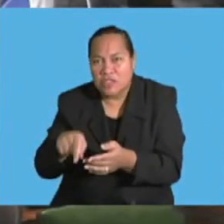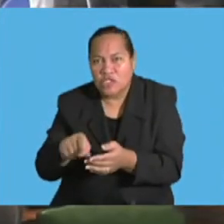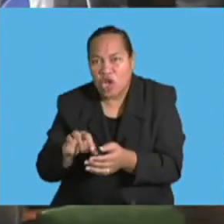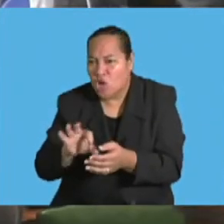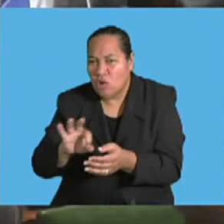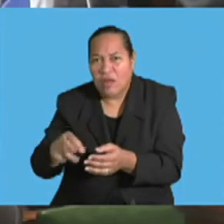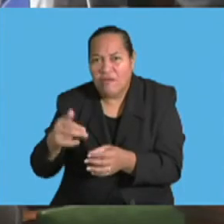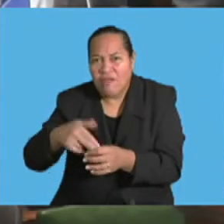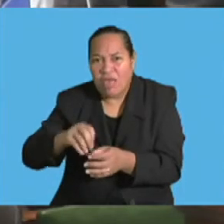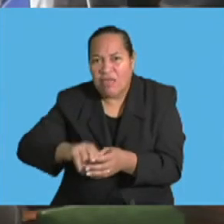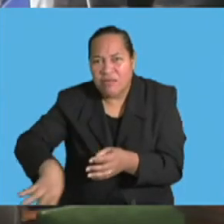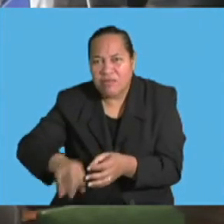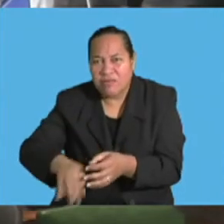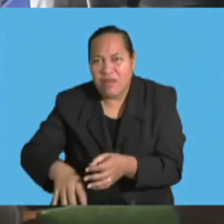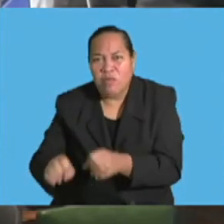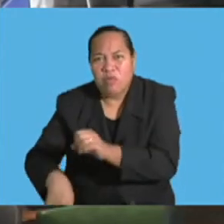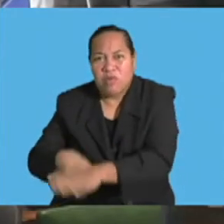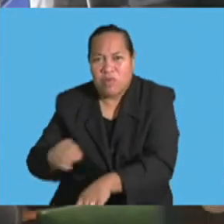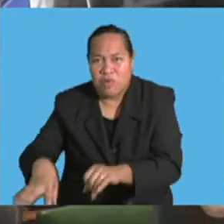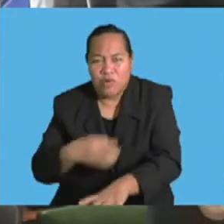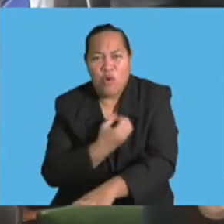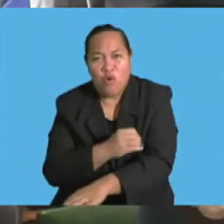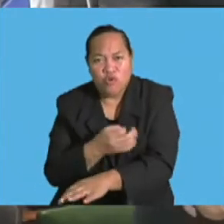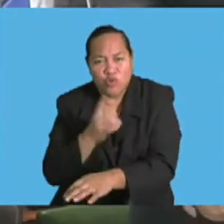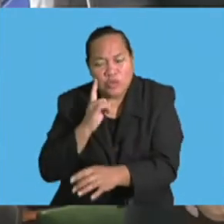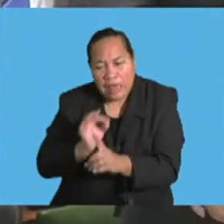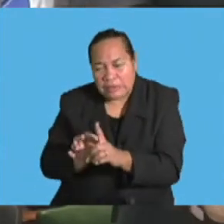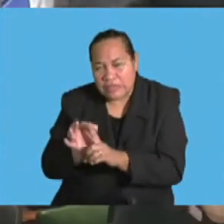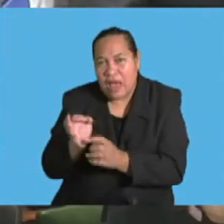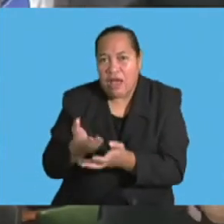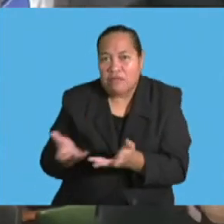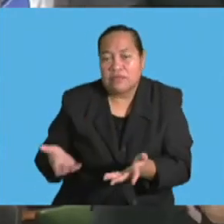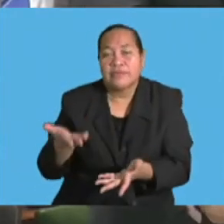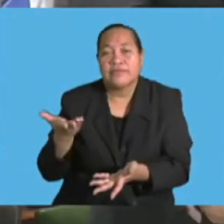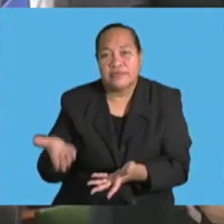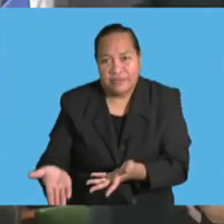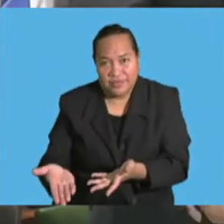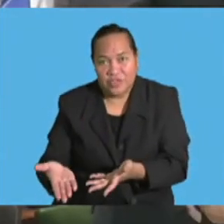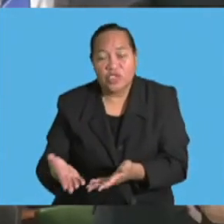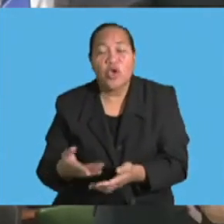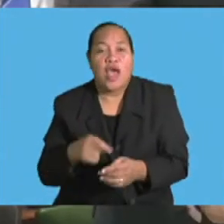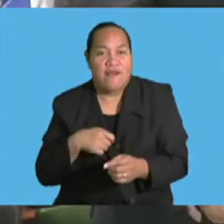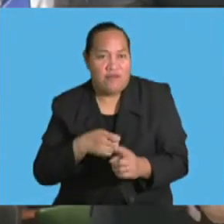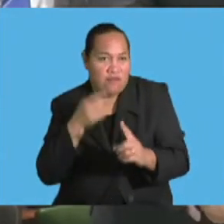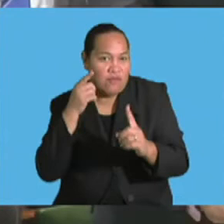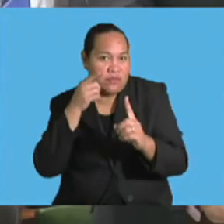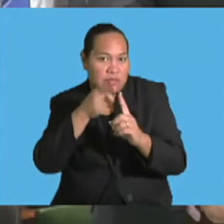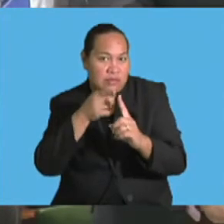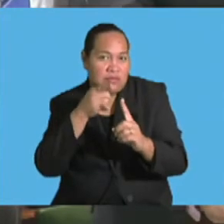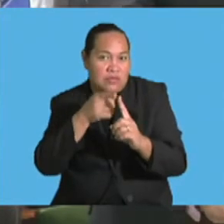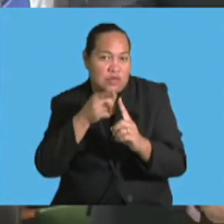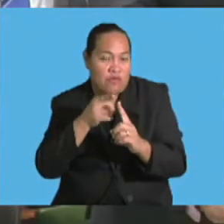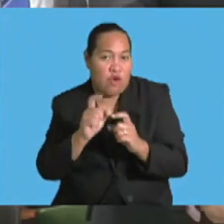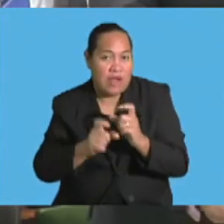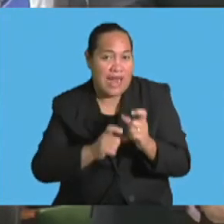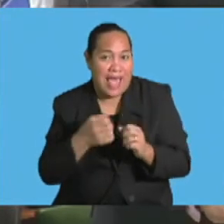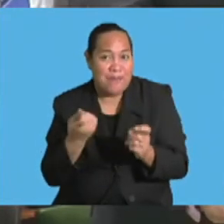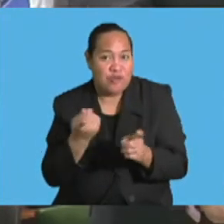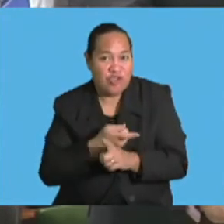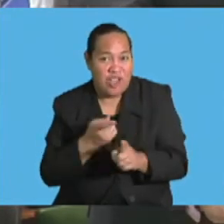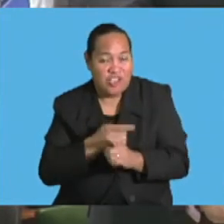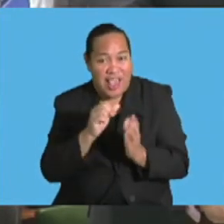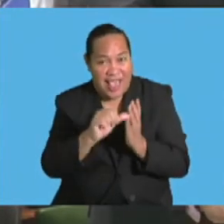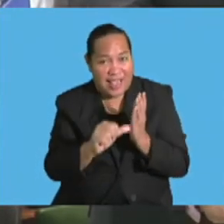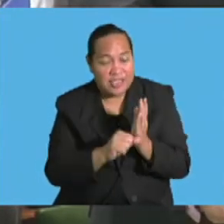fuel costs and emissions. Mr. Speaker, sir, as we've already signaled, a key focus of our Climate Change Act is recognizing the need